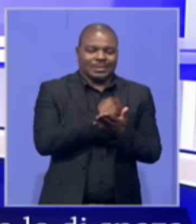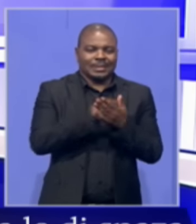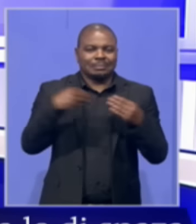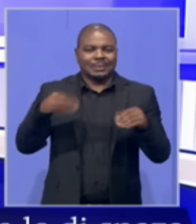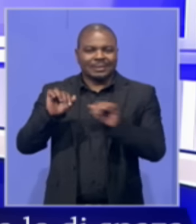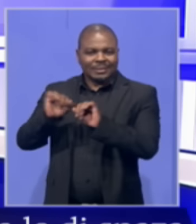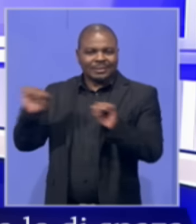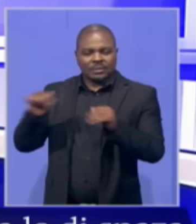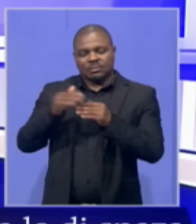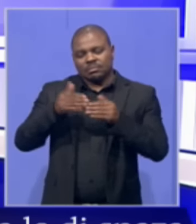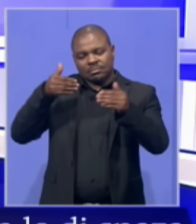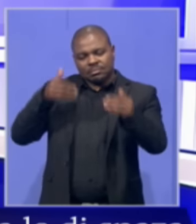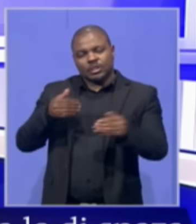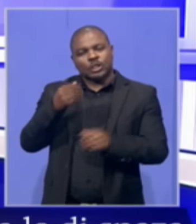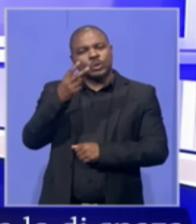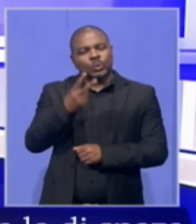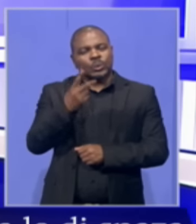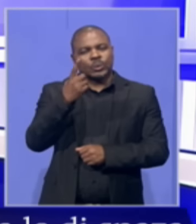mo malatsing a le